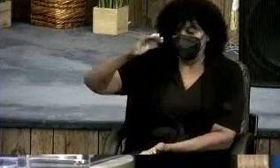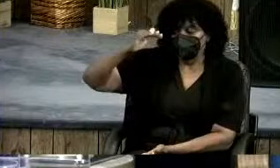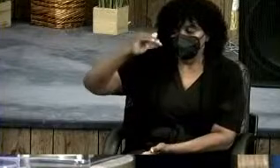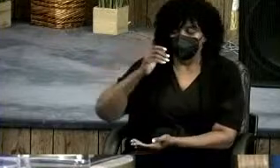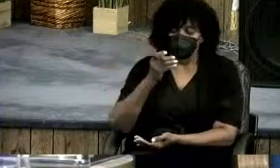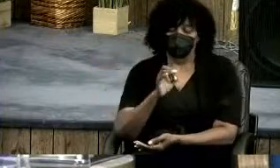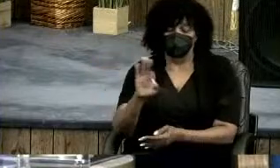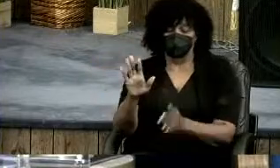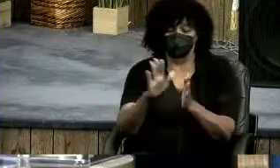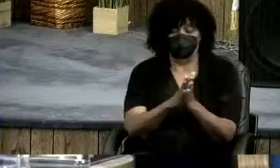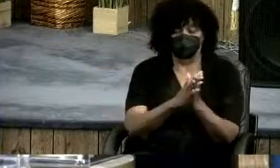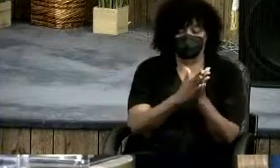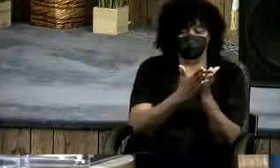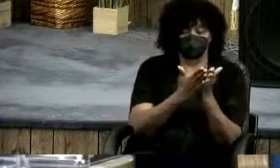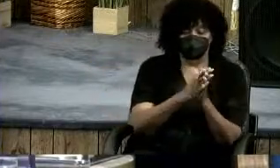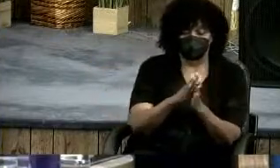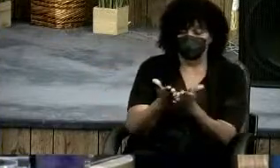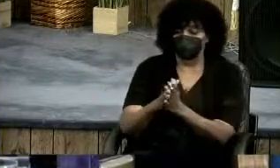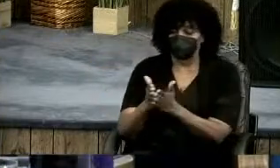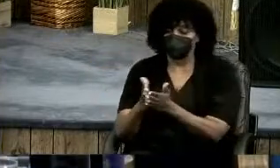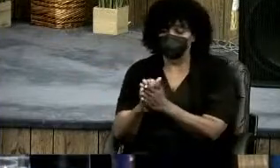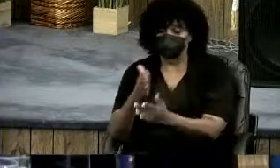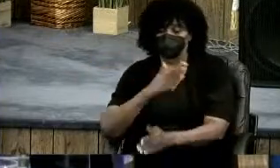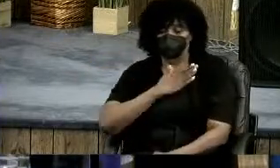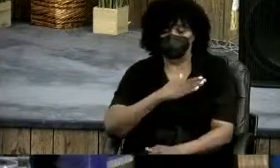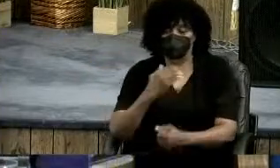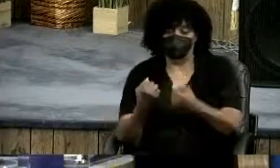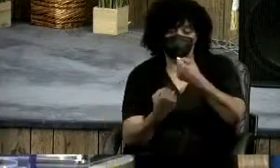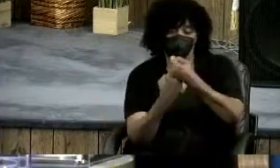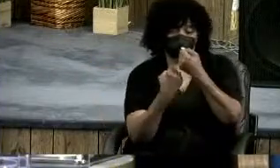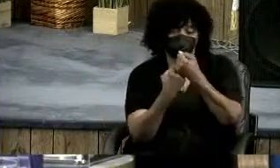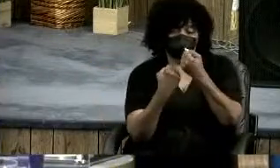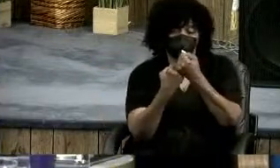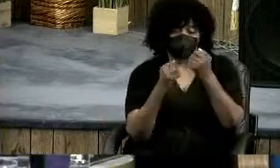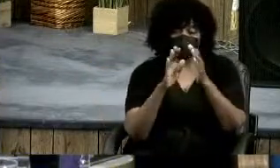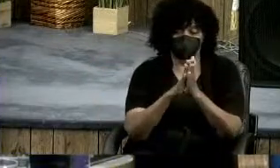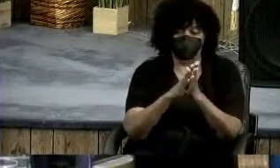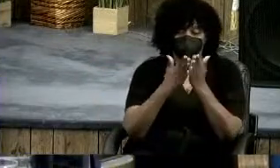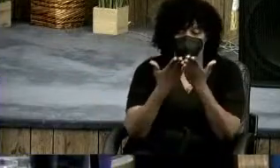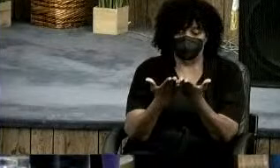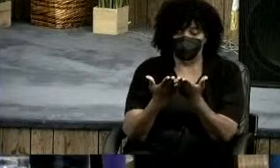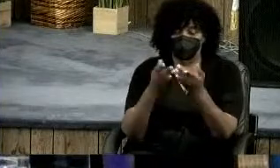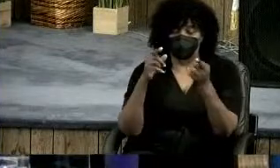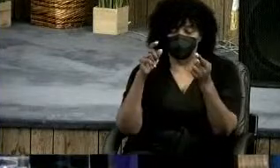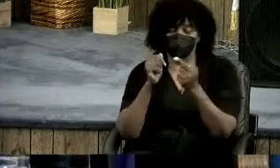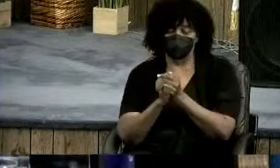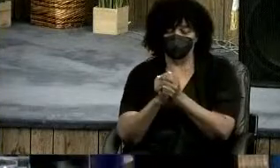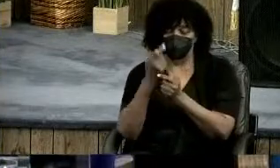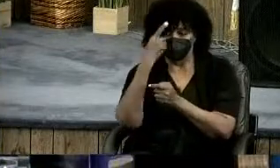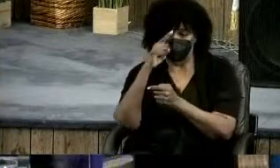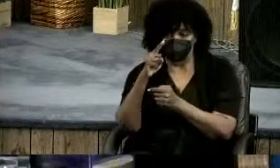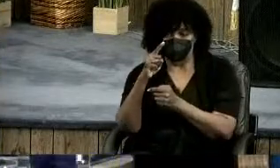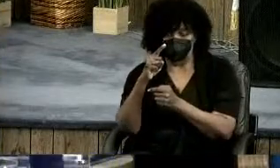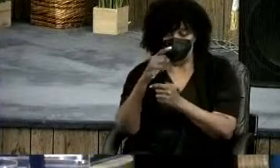phrase. I have a whole heap of them. So please support it. The book is to support